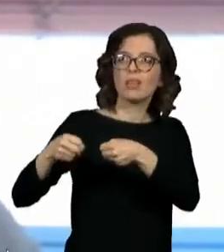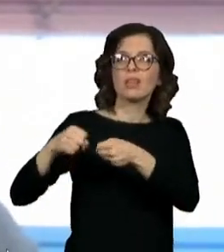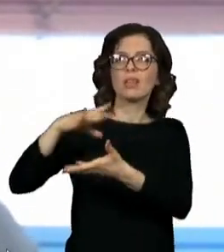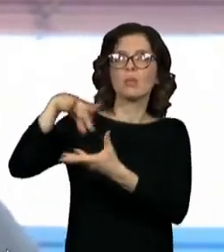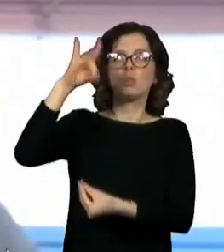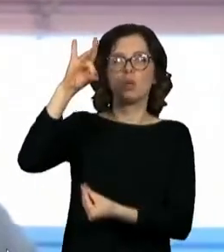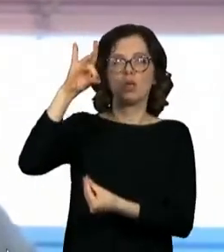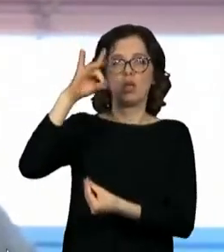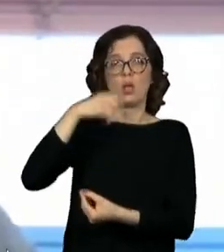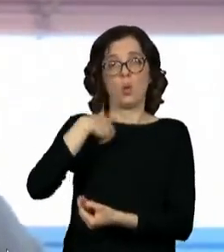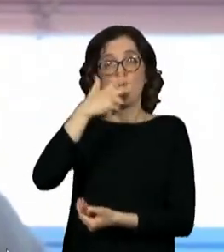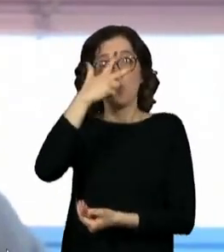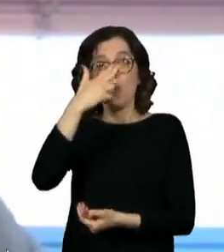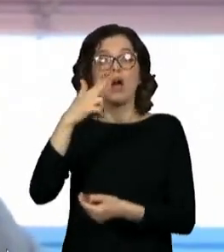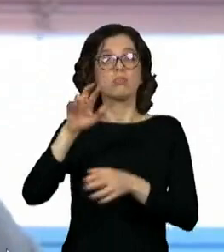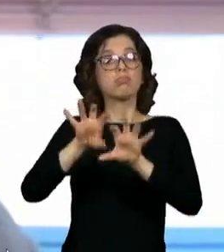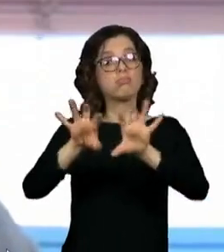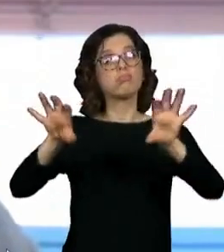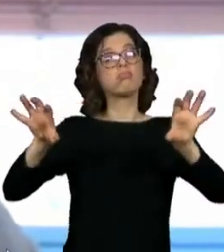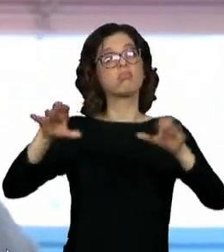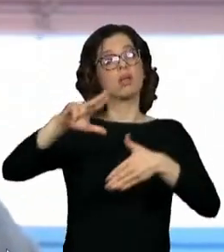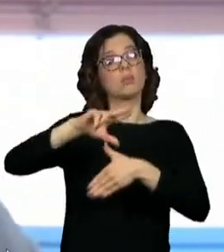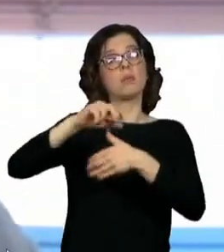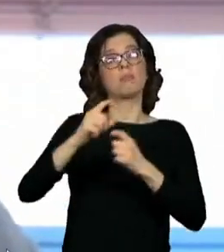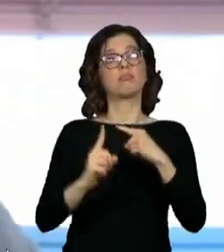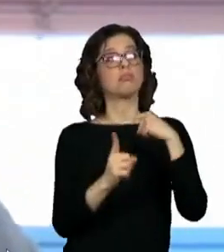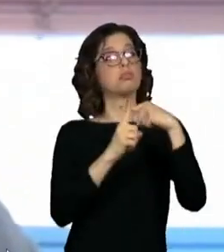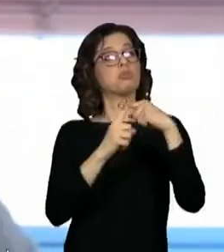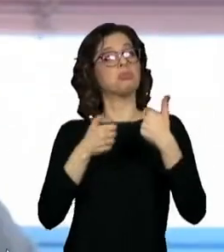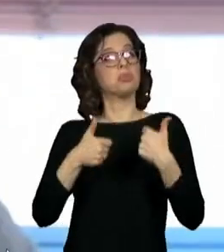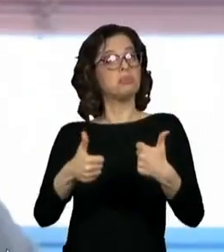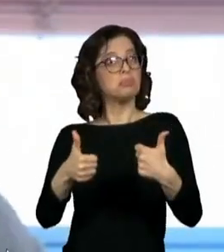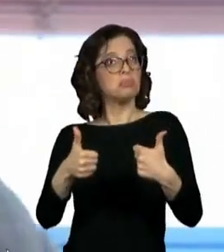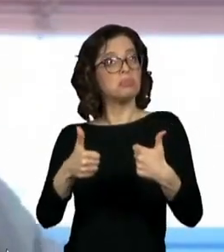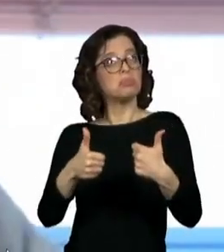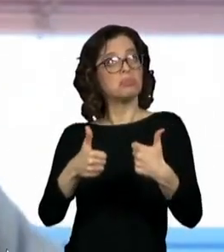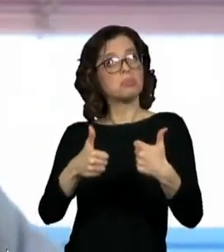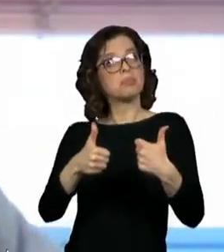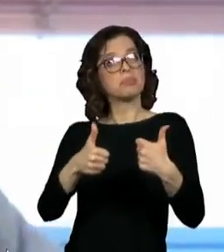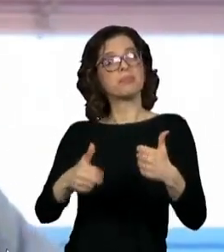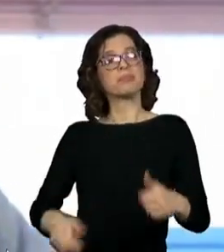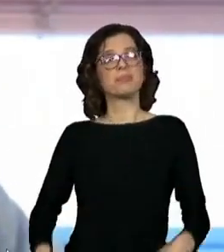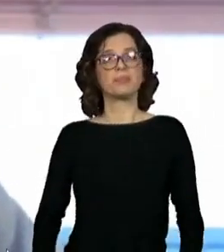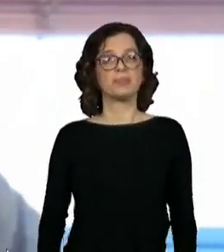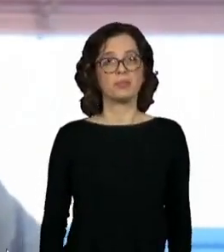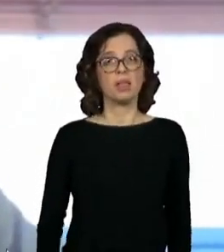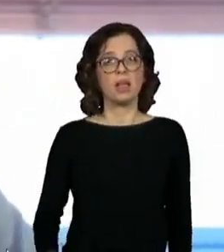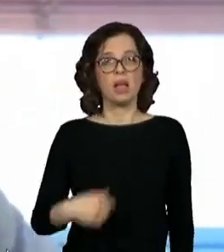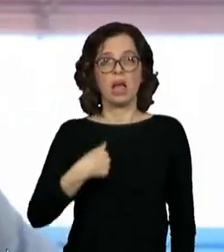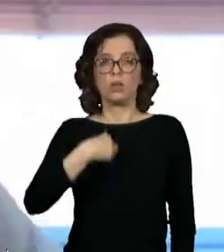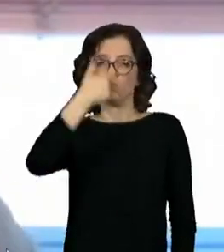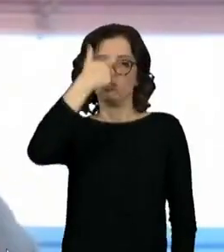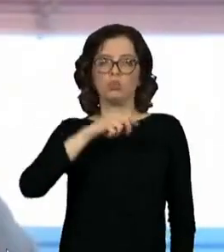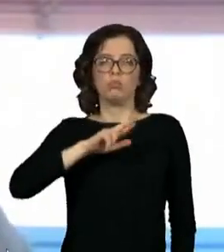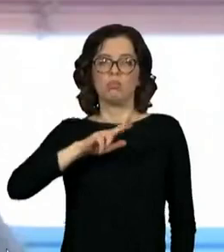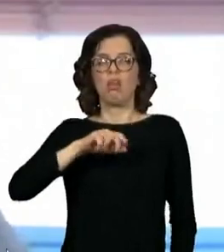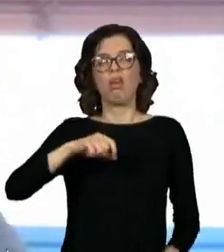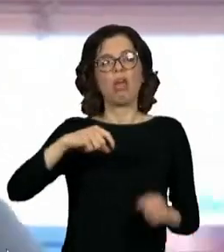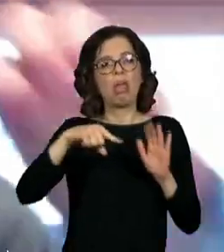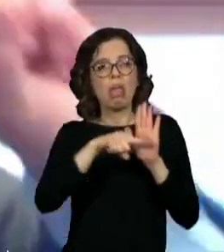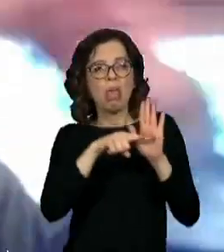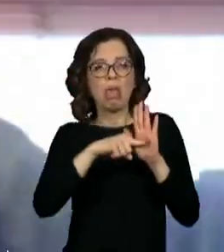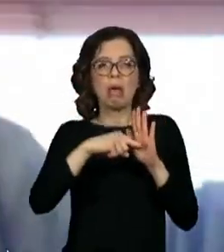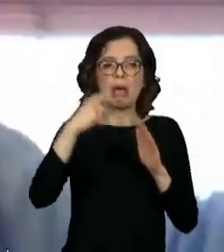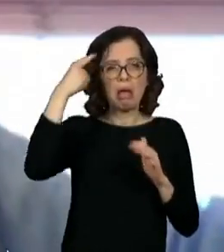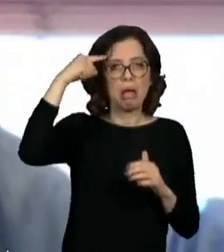democracy, I think the impact in all of Latin America would be very, very positive. So yeah, it's look. So